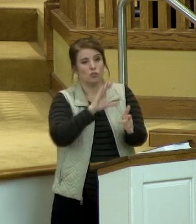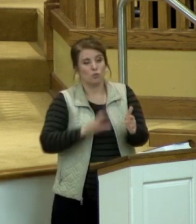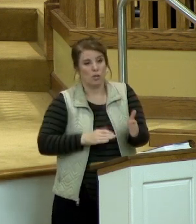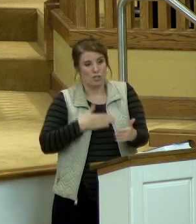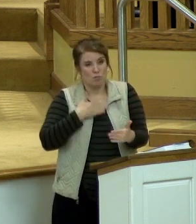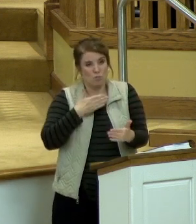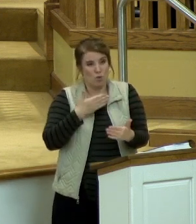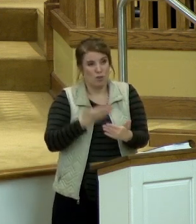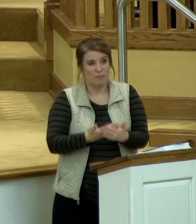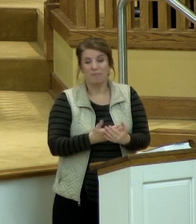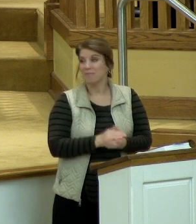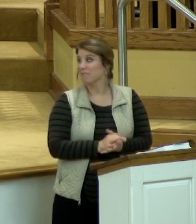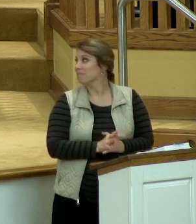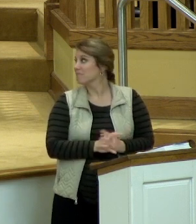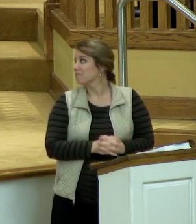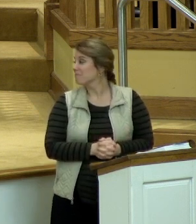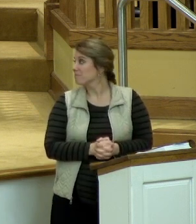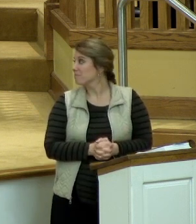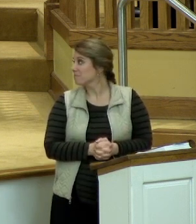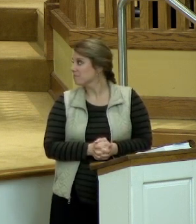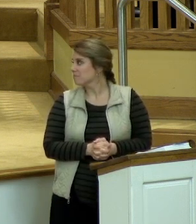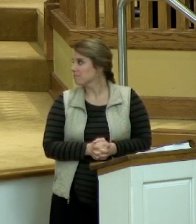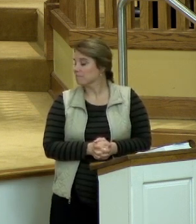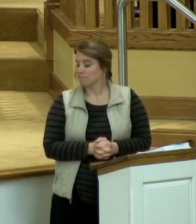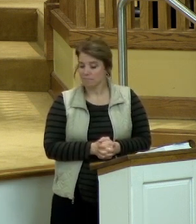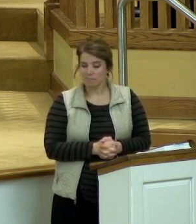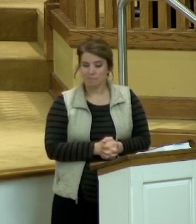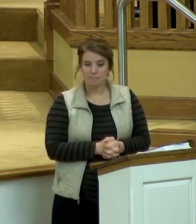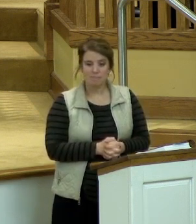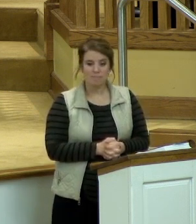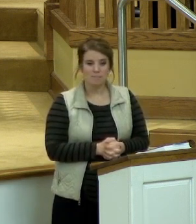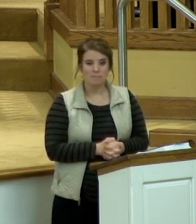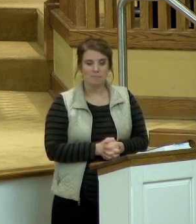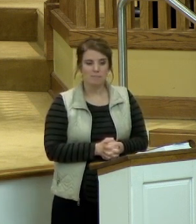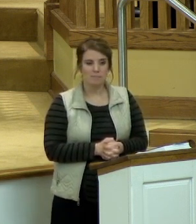present right in front of them. And that's pretty much all we had in our group. So.